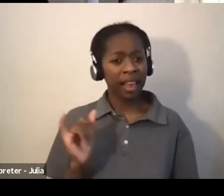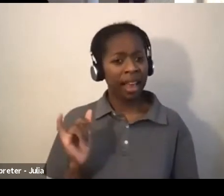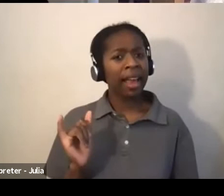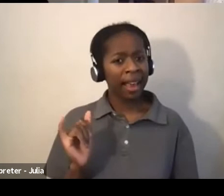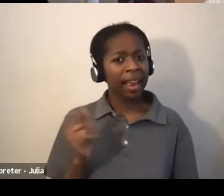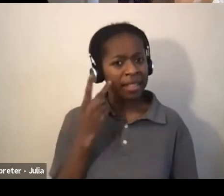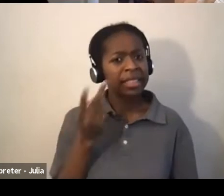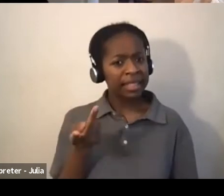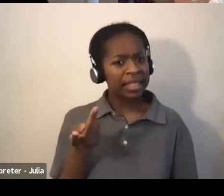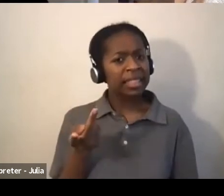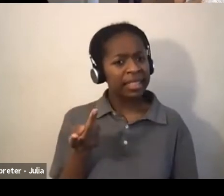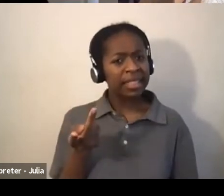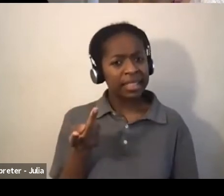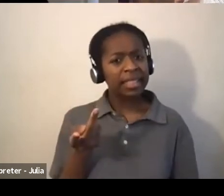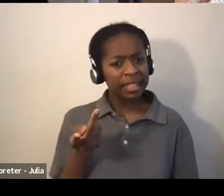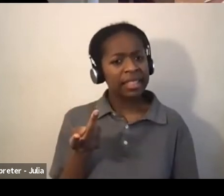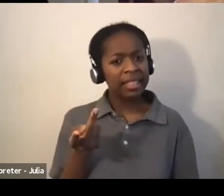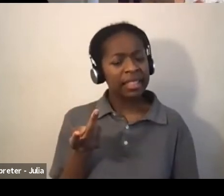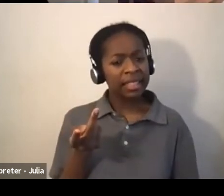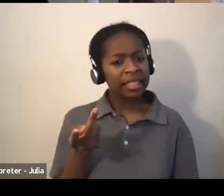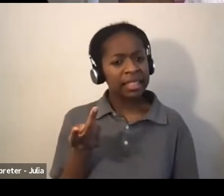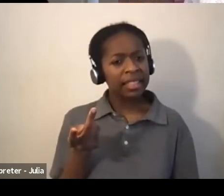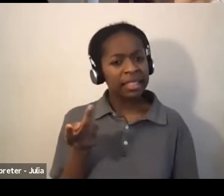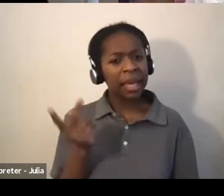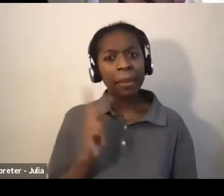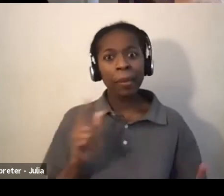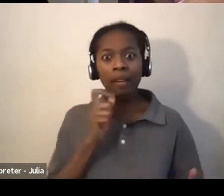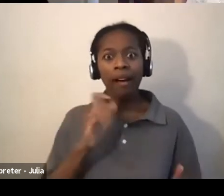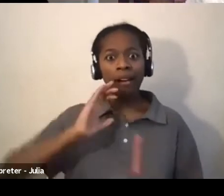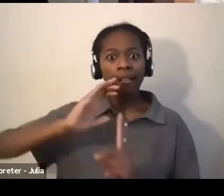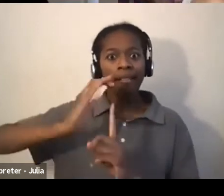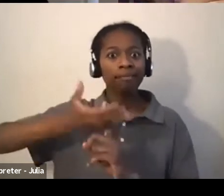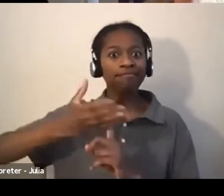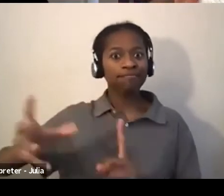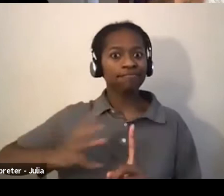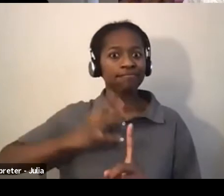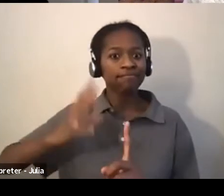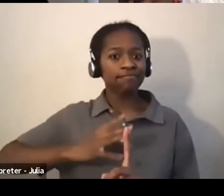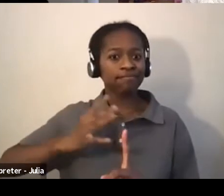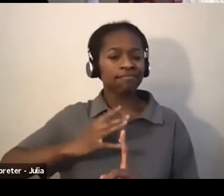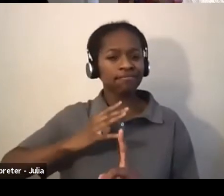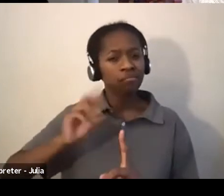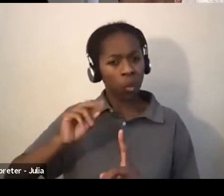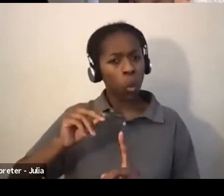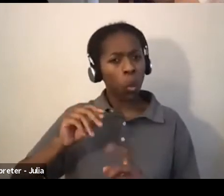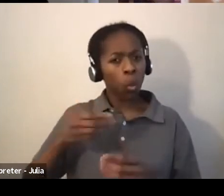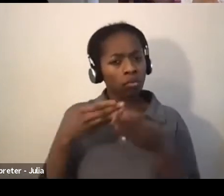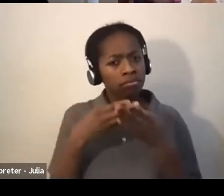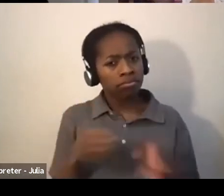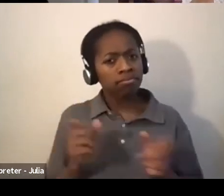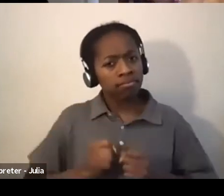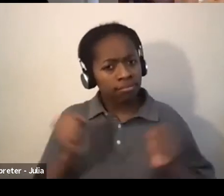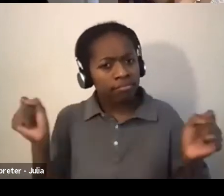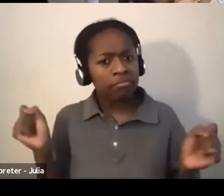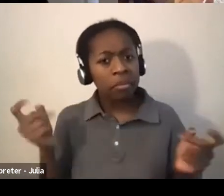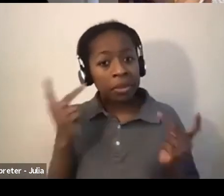most people are not putting up this front to be something other than what they are. You know, you see people on